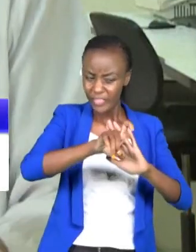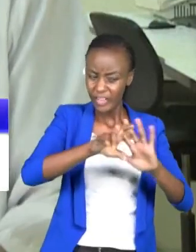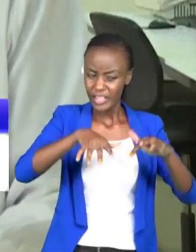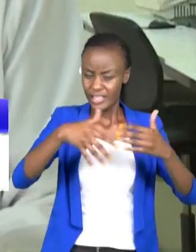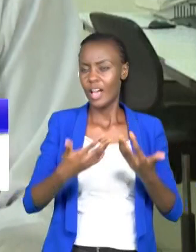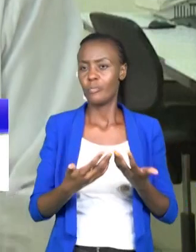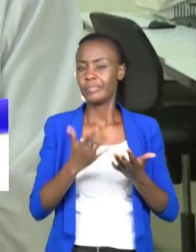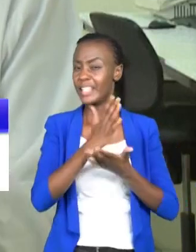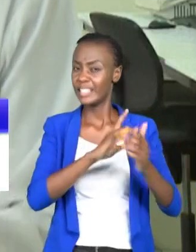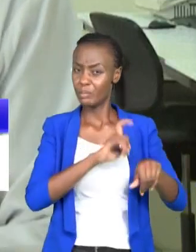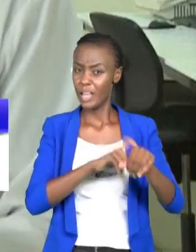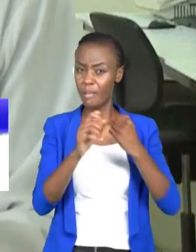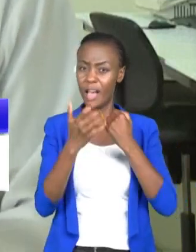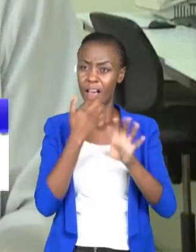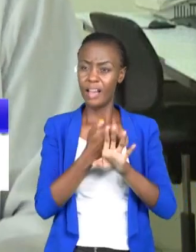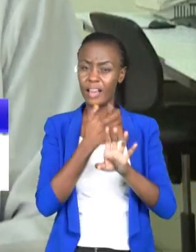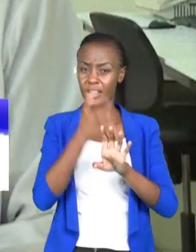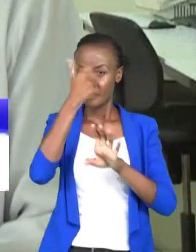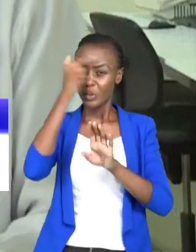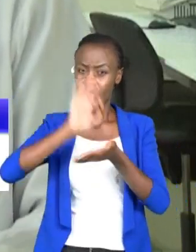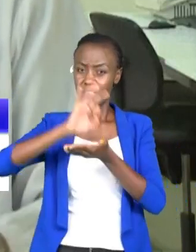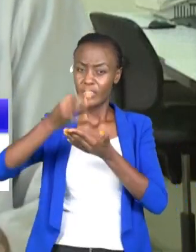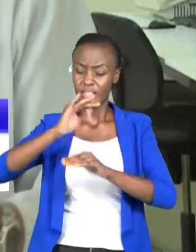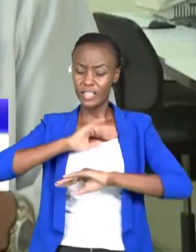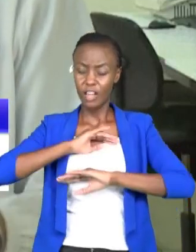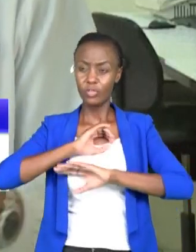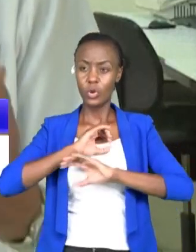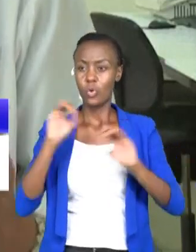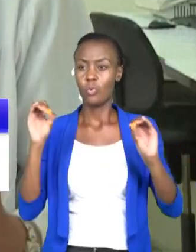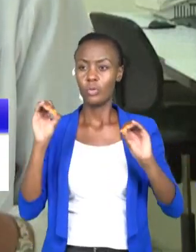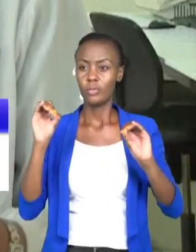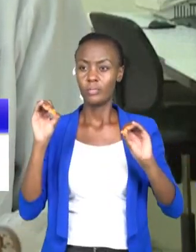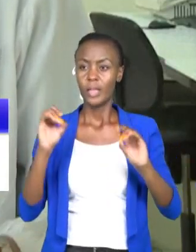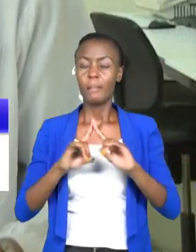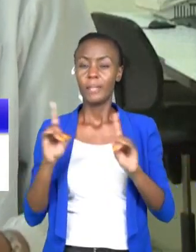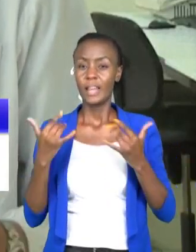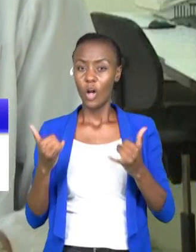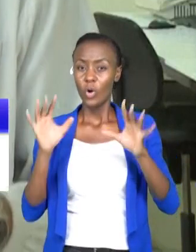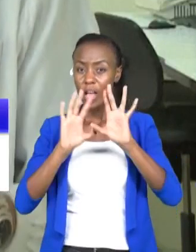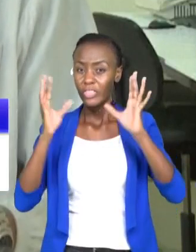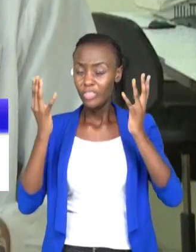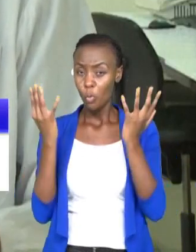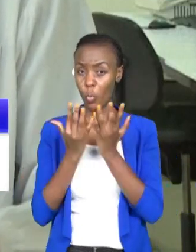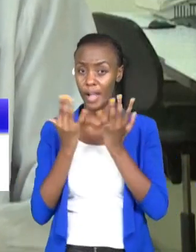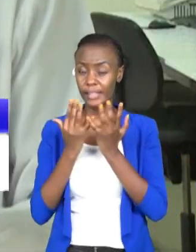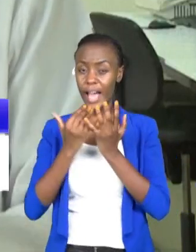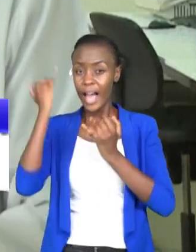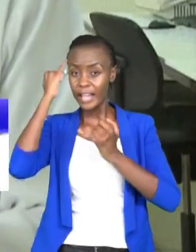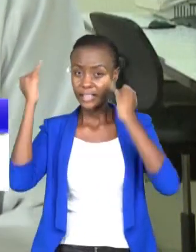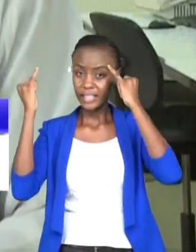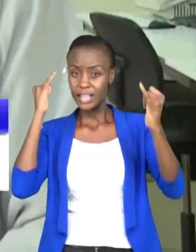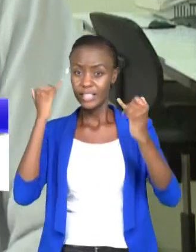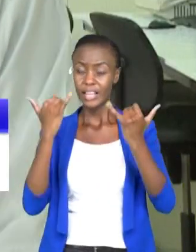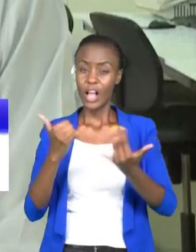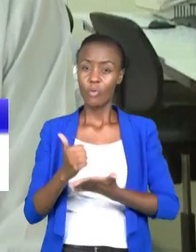it's difficult to do that because of funding problems and so on. And so this renewed global interest helps us by helping us